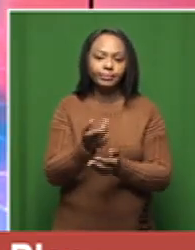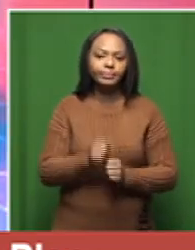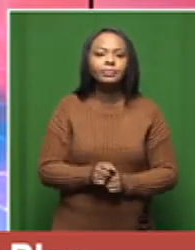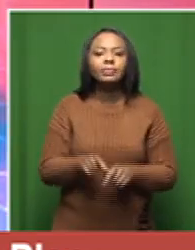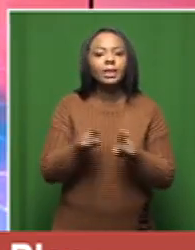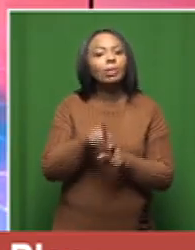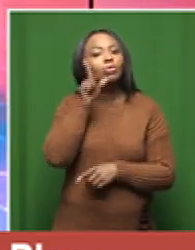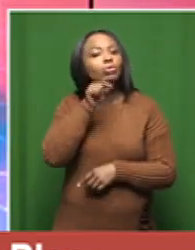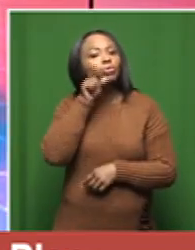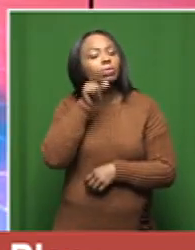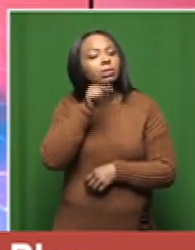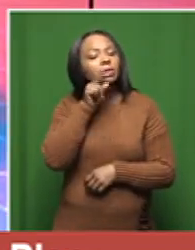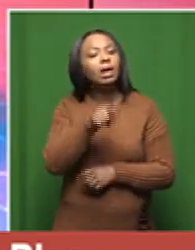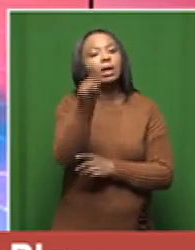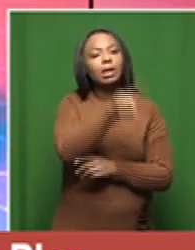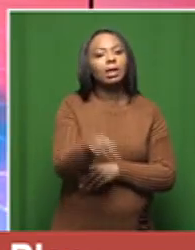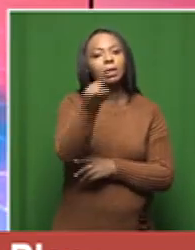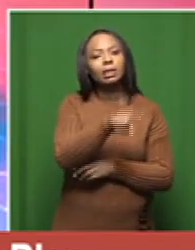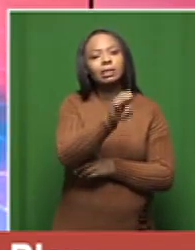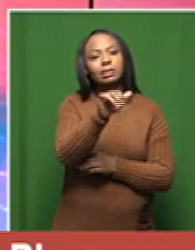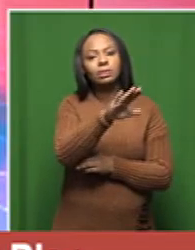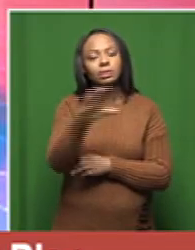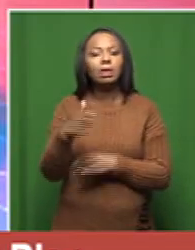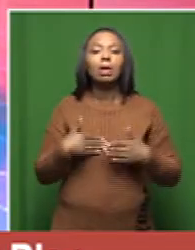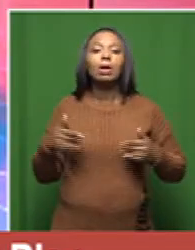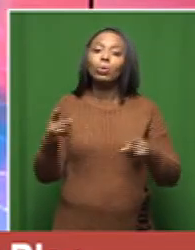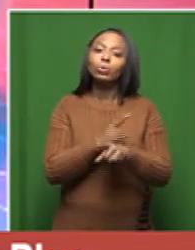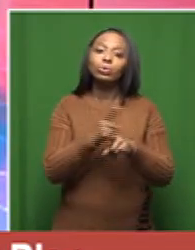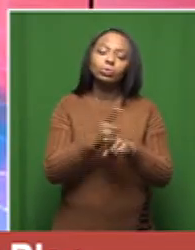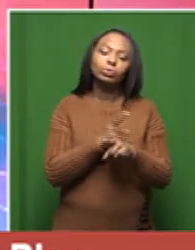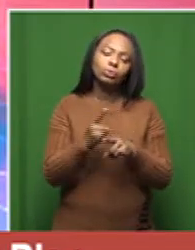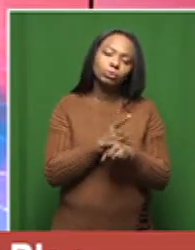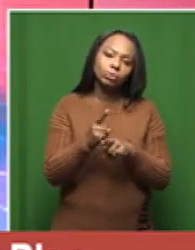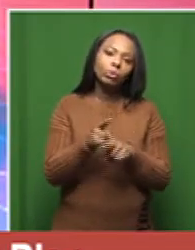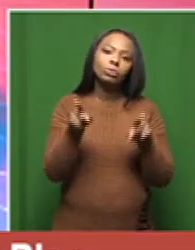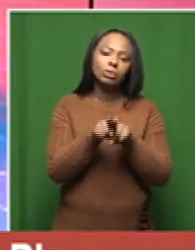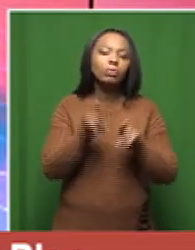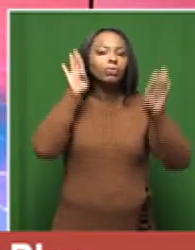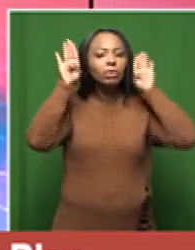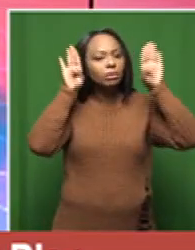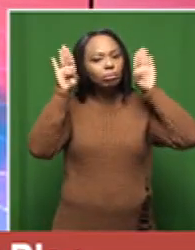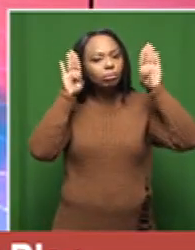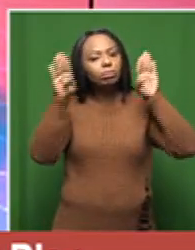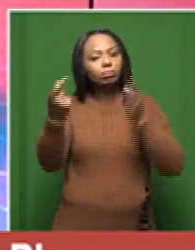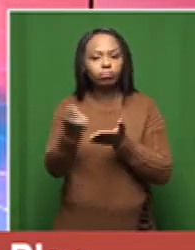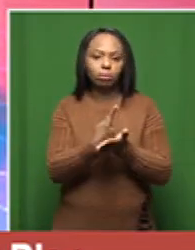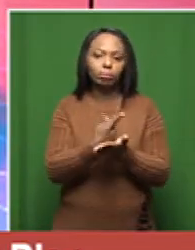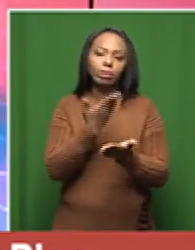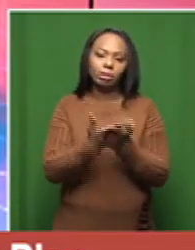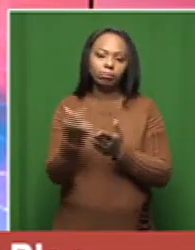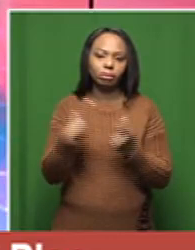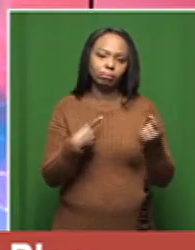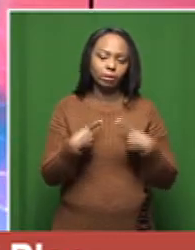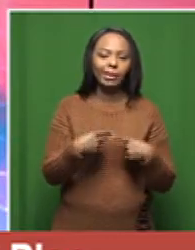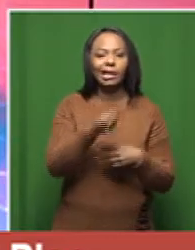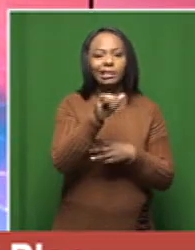our Twitter handle is @SABC Health Talk. And we're also on Facebook. And our Facebook page